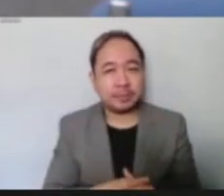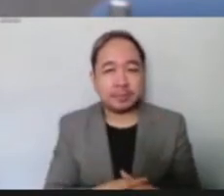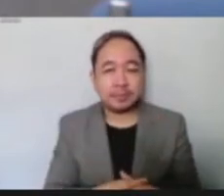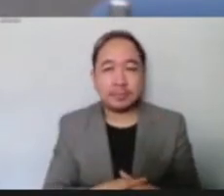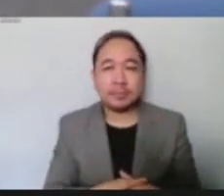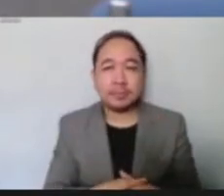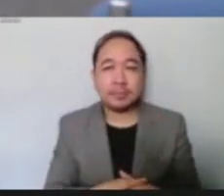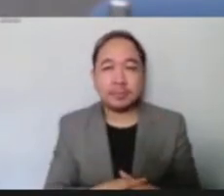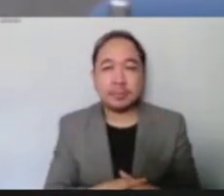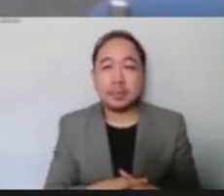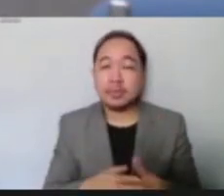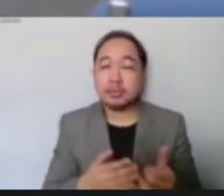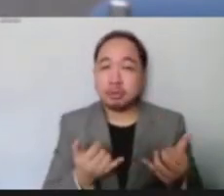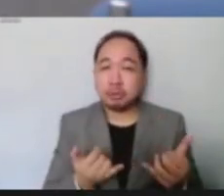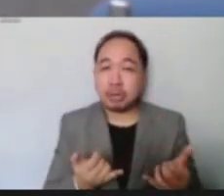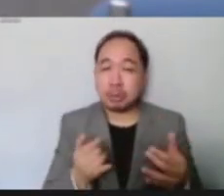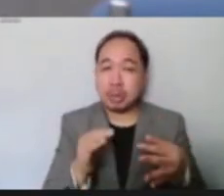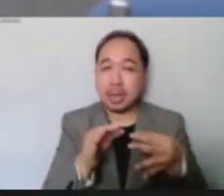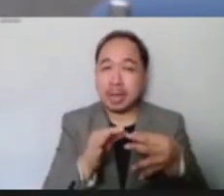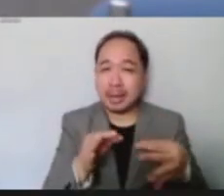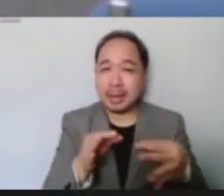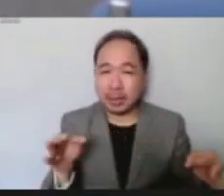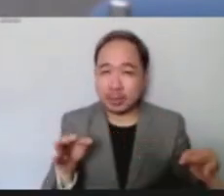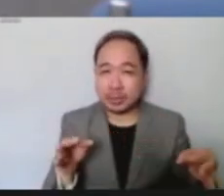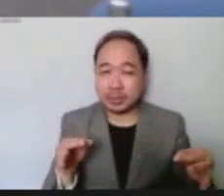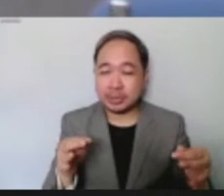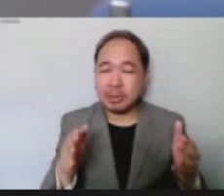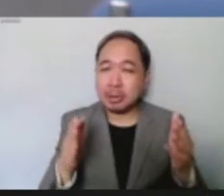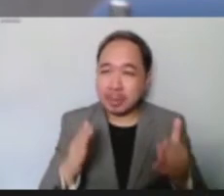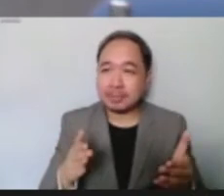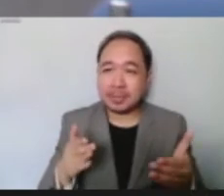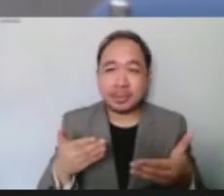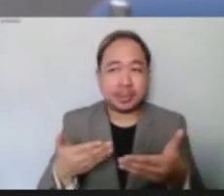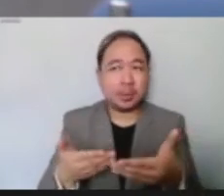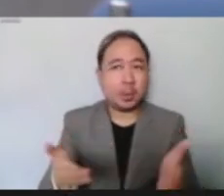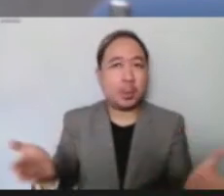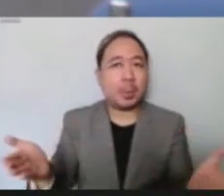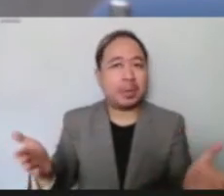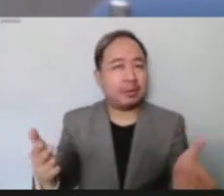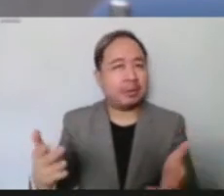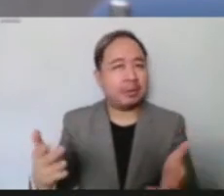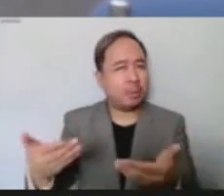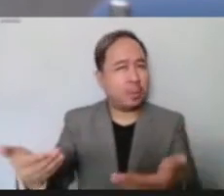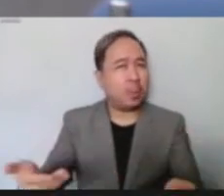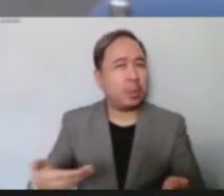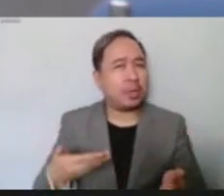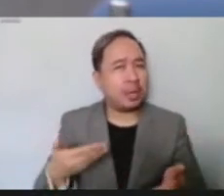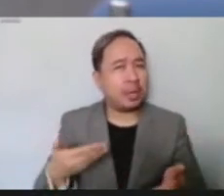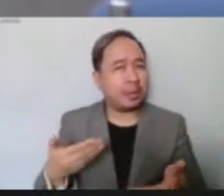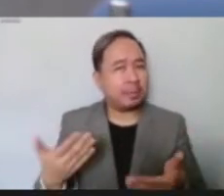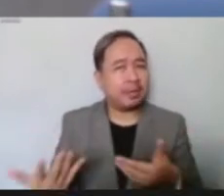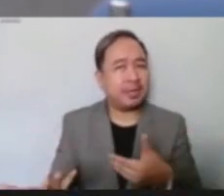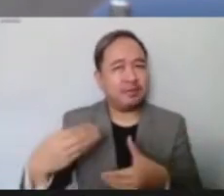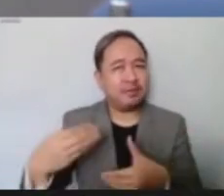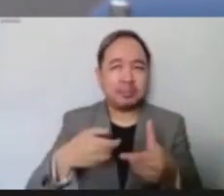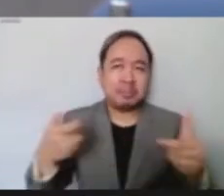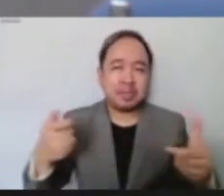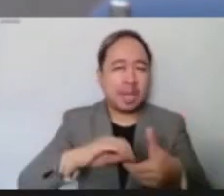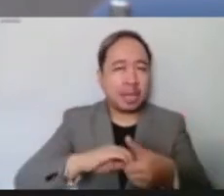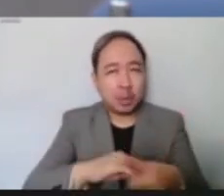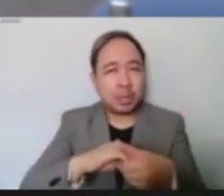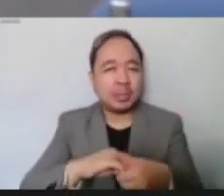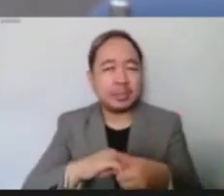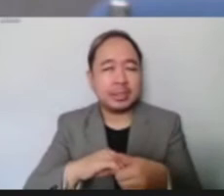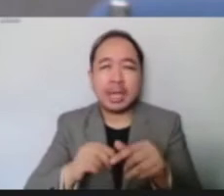current language is it shall be open to the involvement of a major groups and other stakeholders